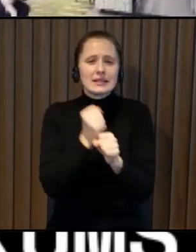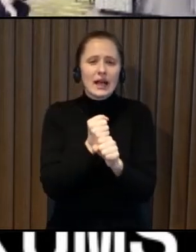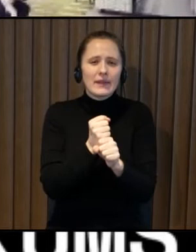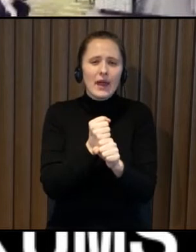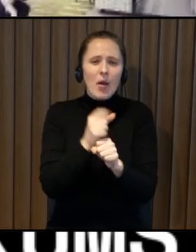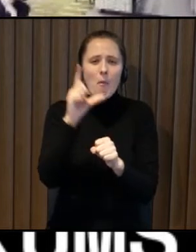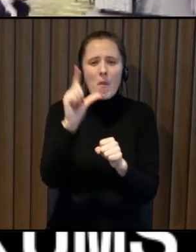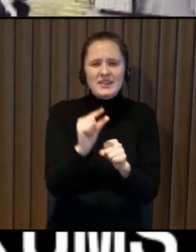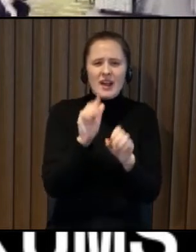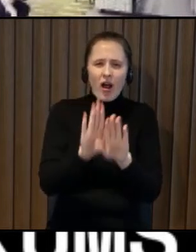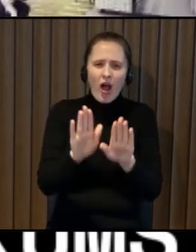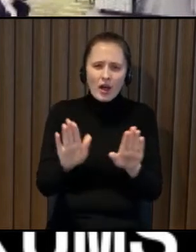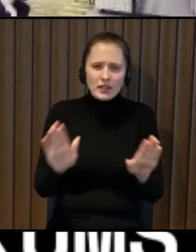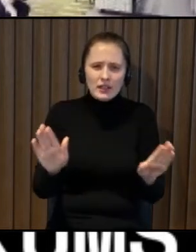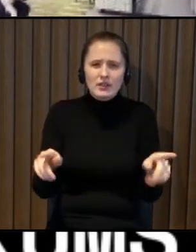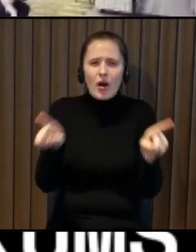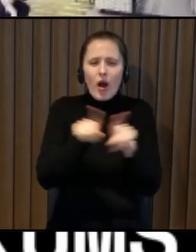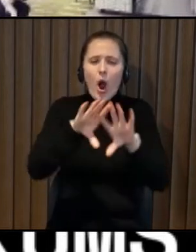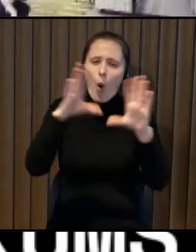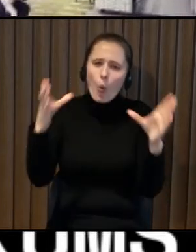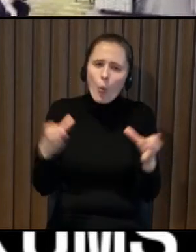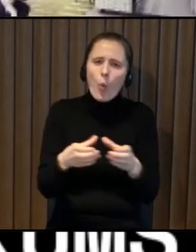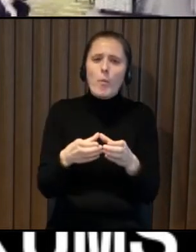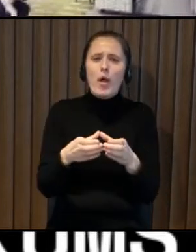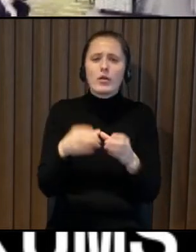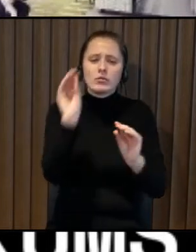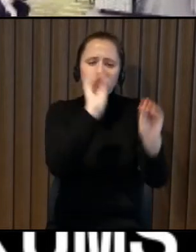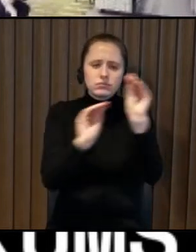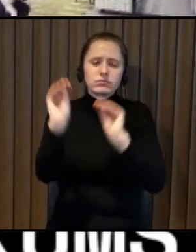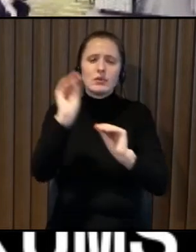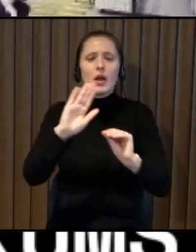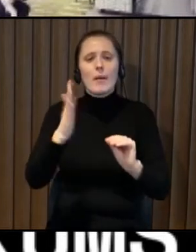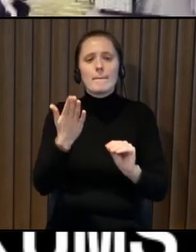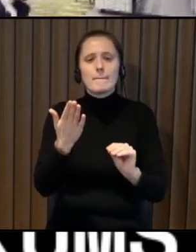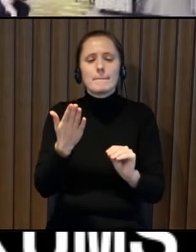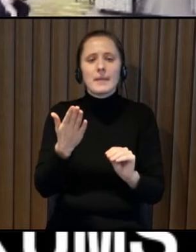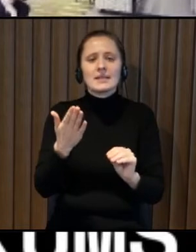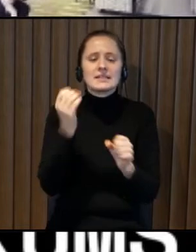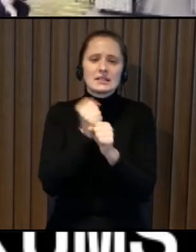into a conversation. So in order to achieve that, we